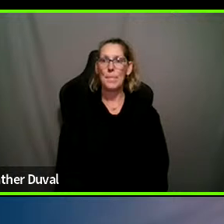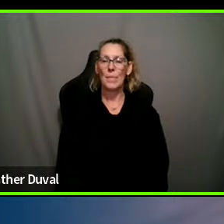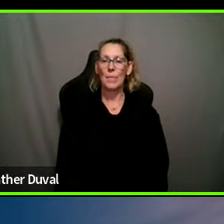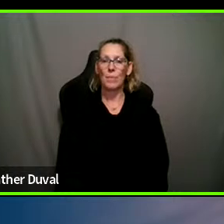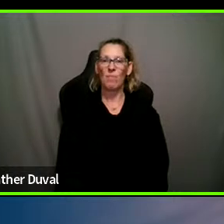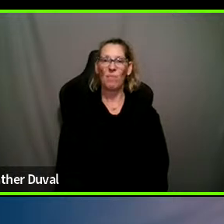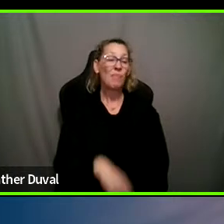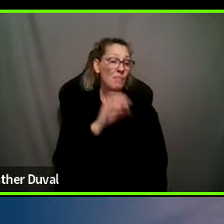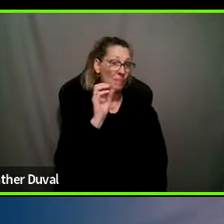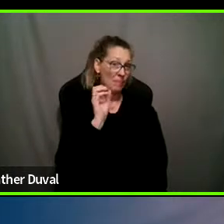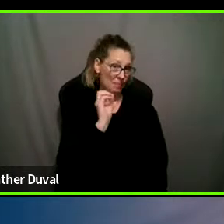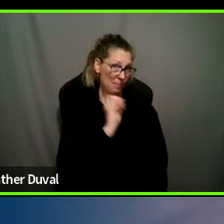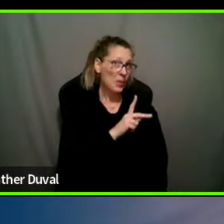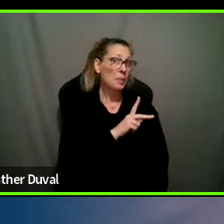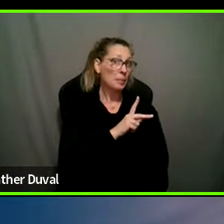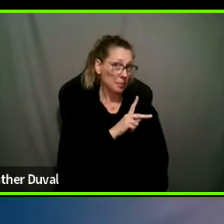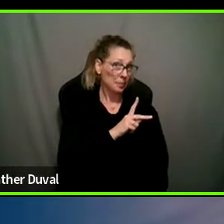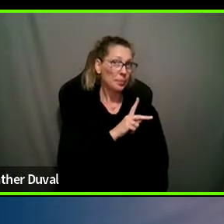Okay.